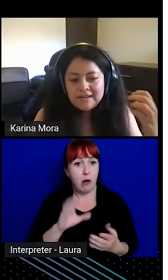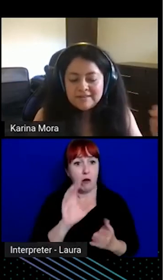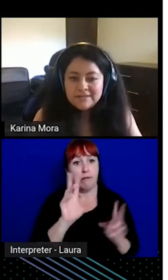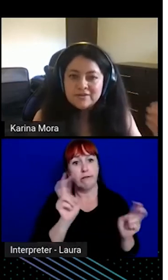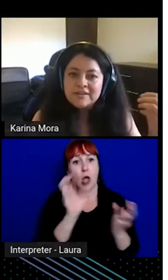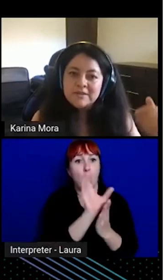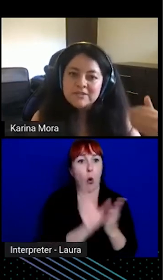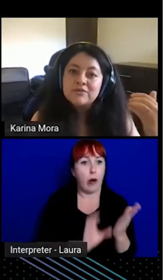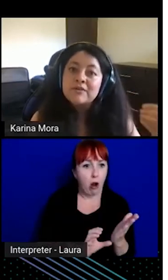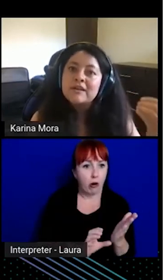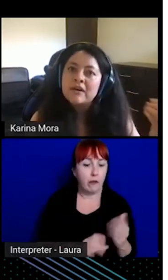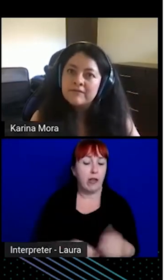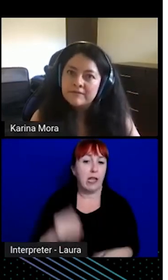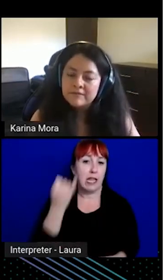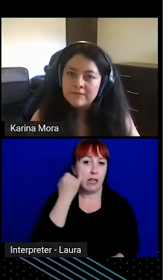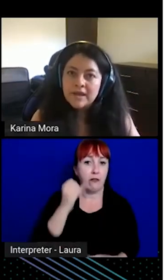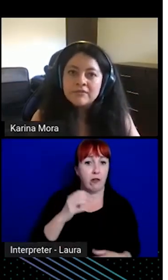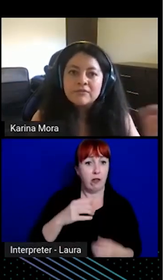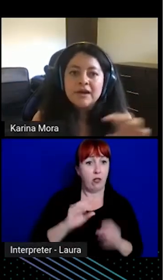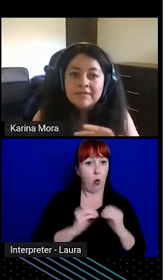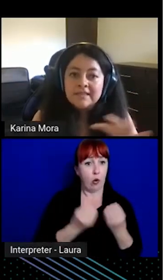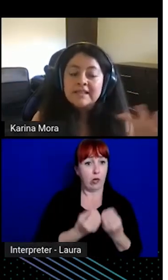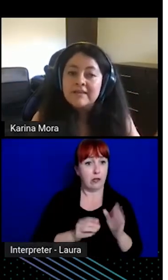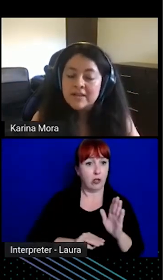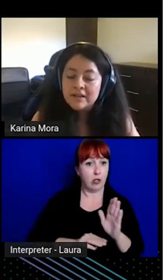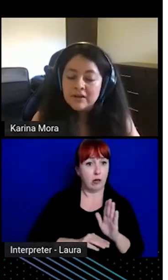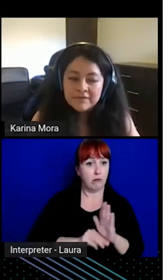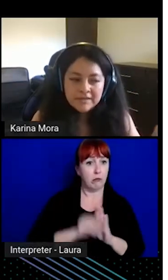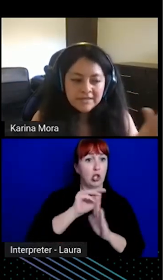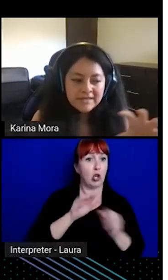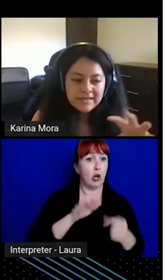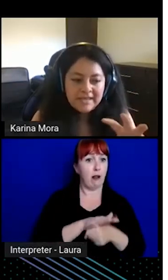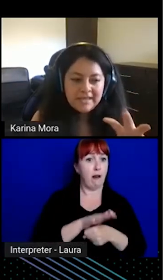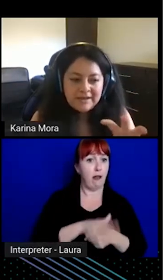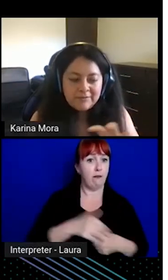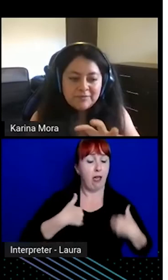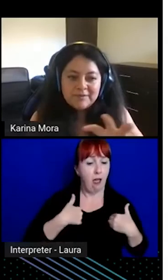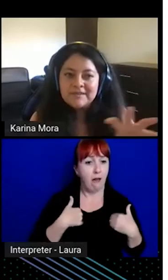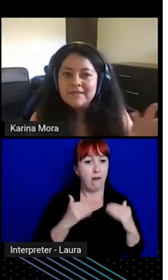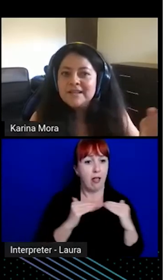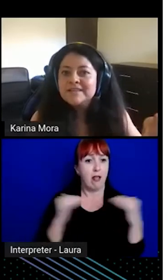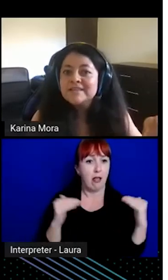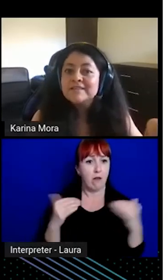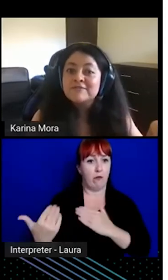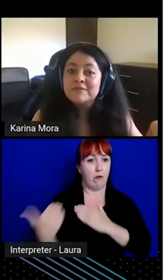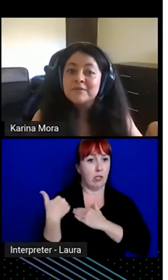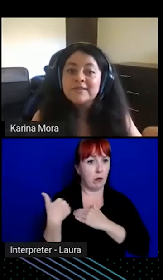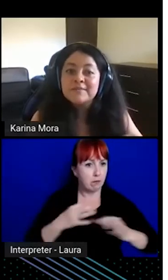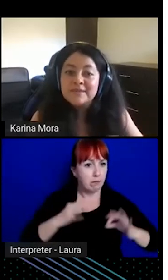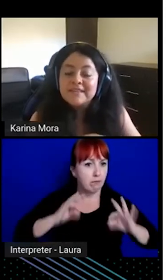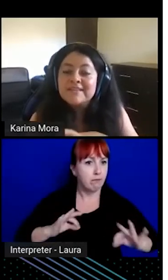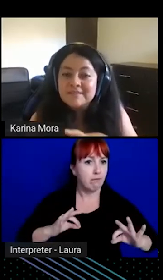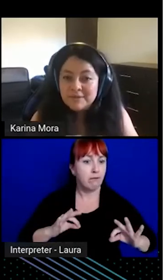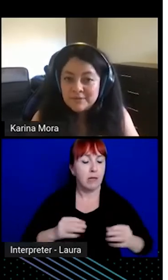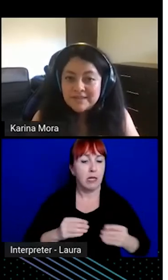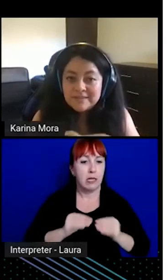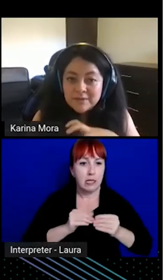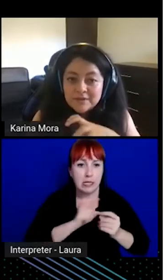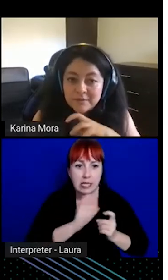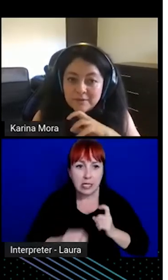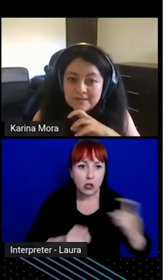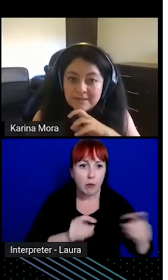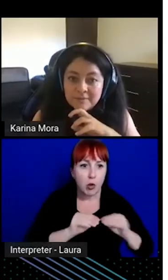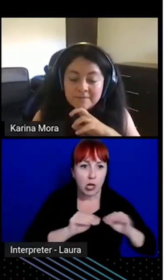your organization is mature enough, right, to have that level of responsibilities distributed between